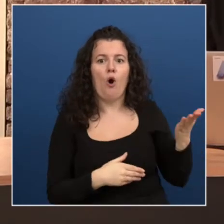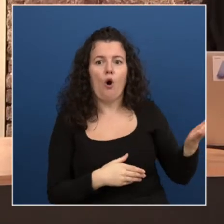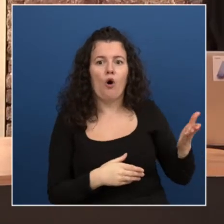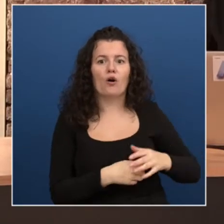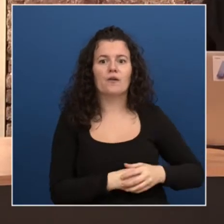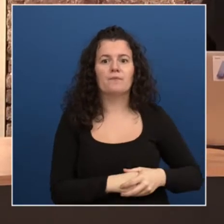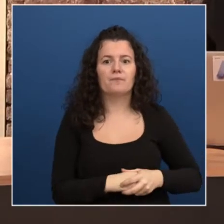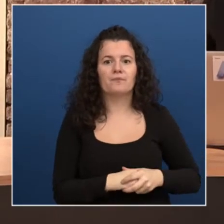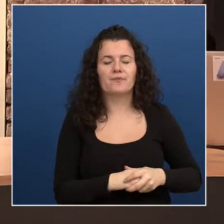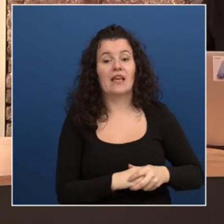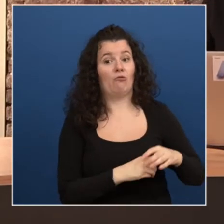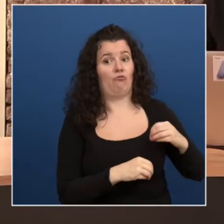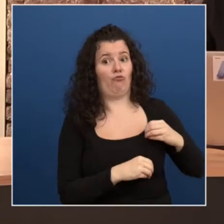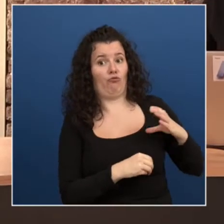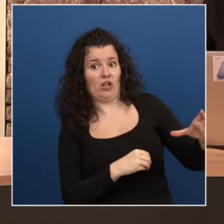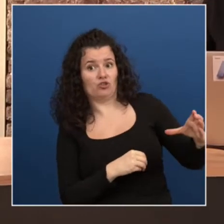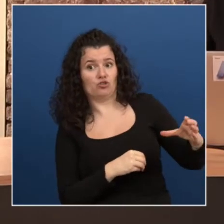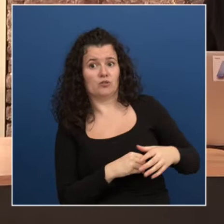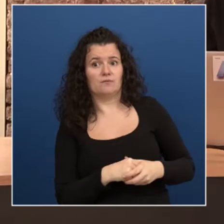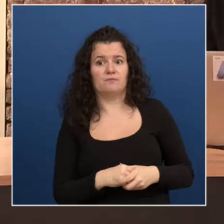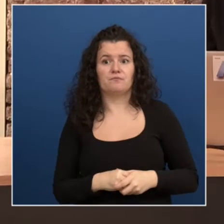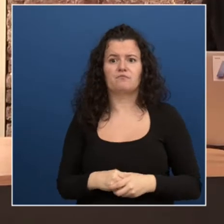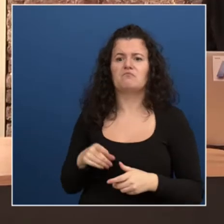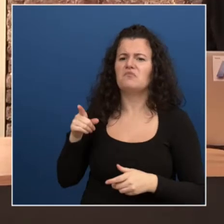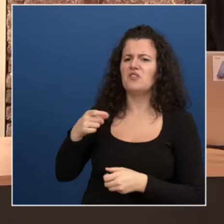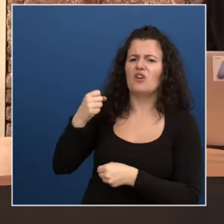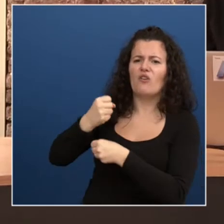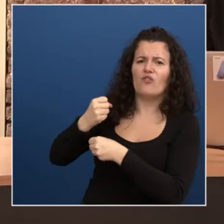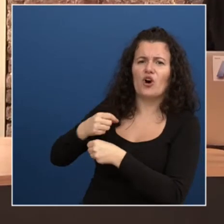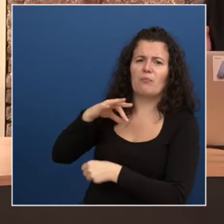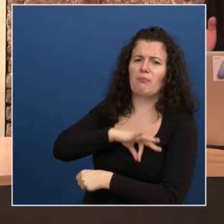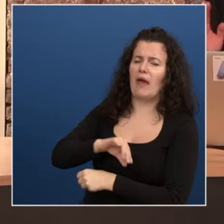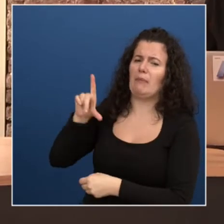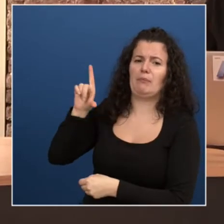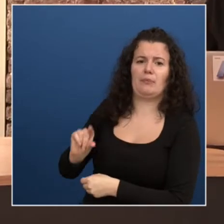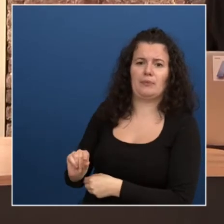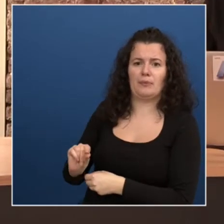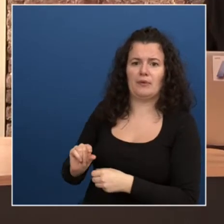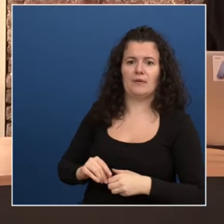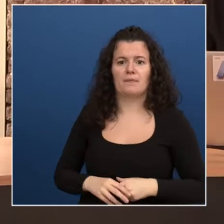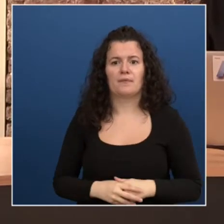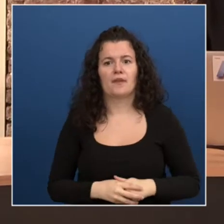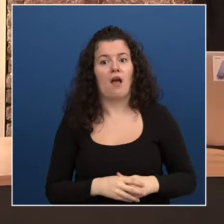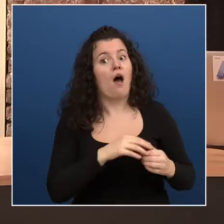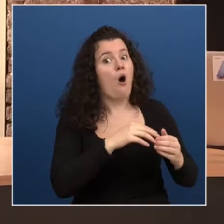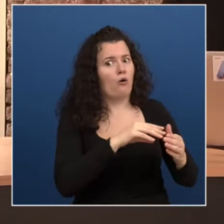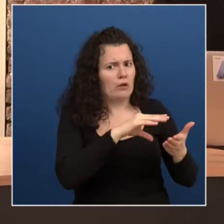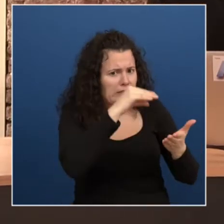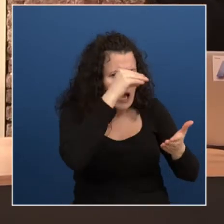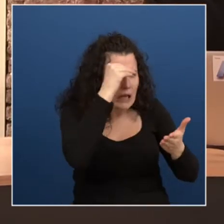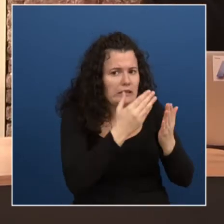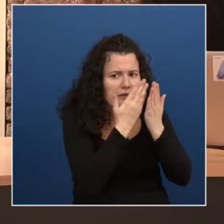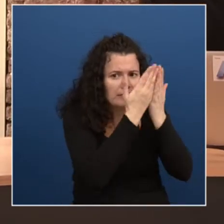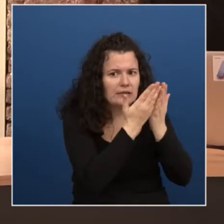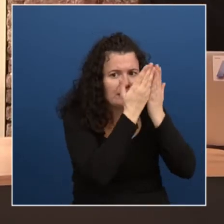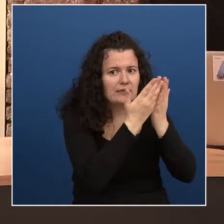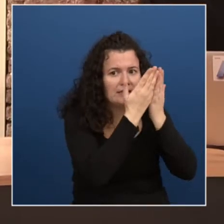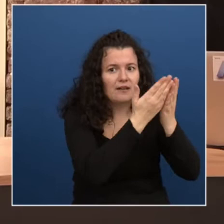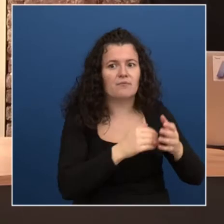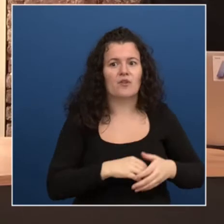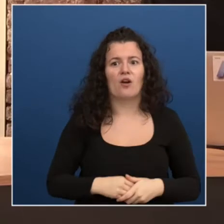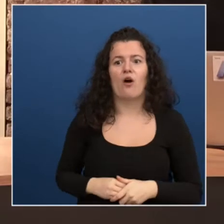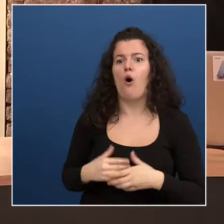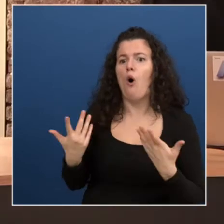you are a youngster, or starting young and helping out with your family. Again, that's how most people see it right now, how